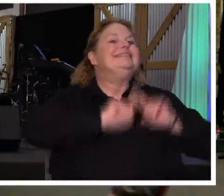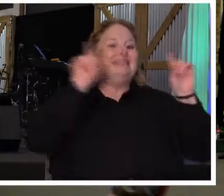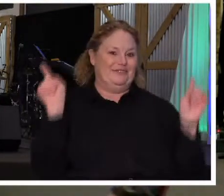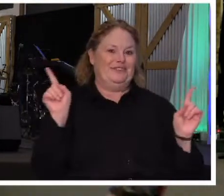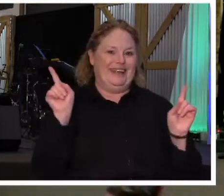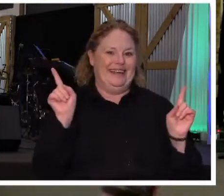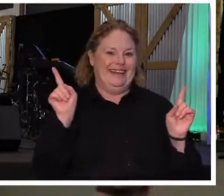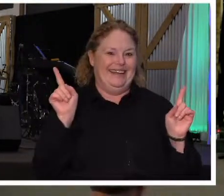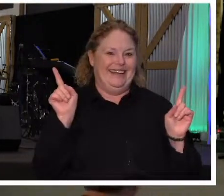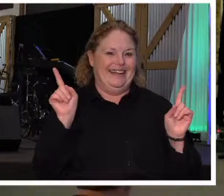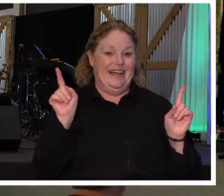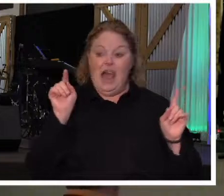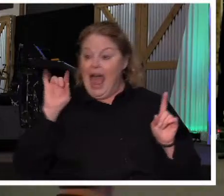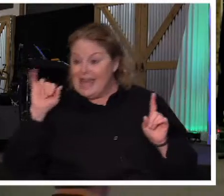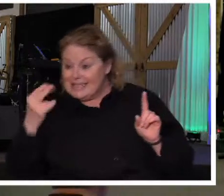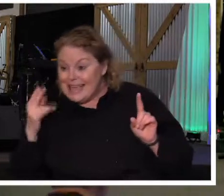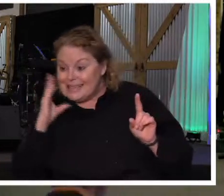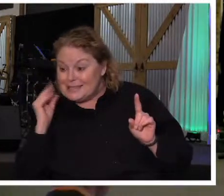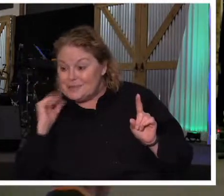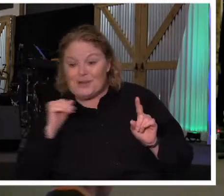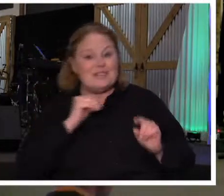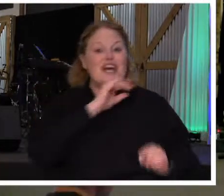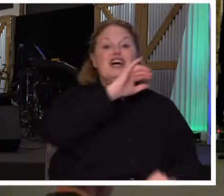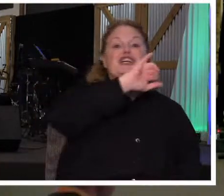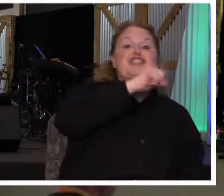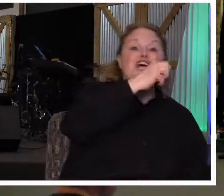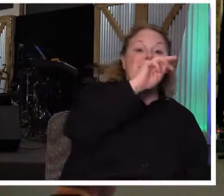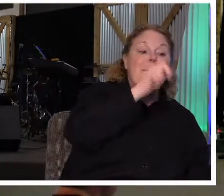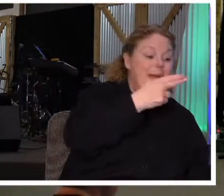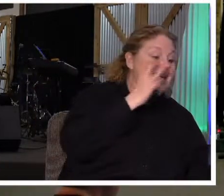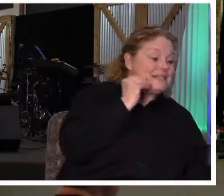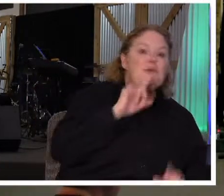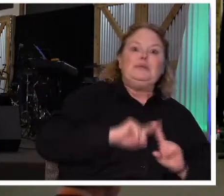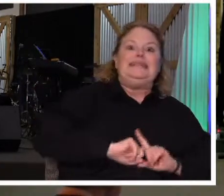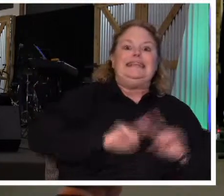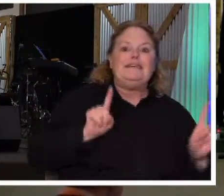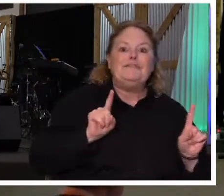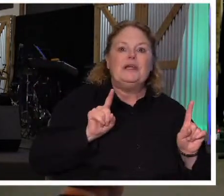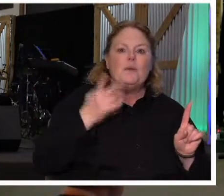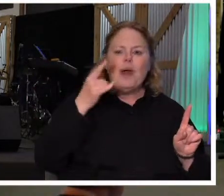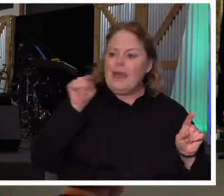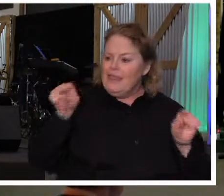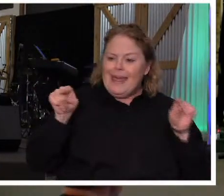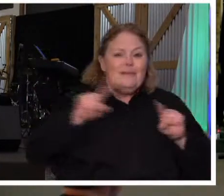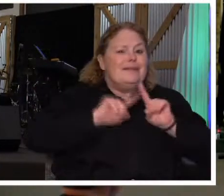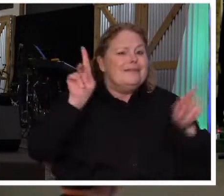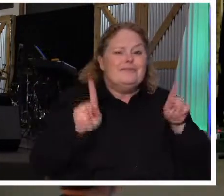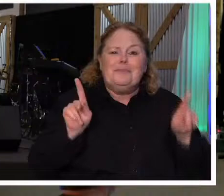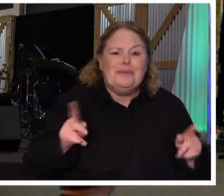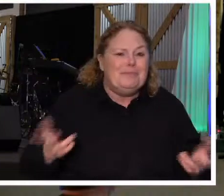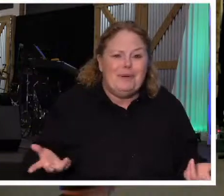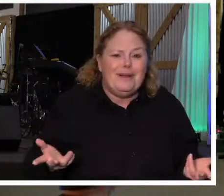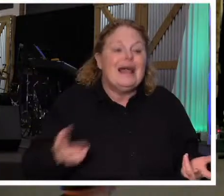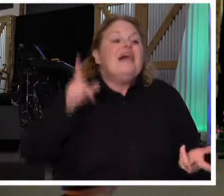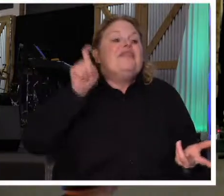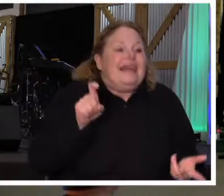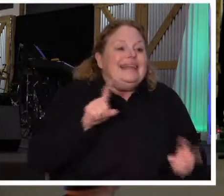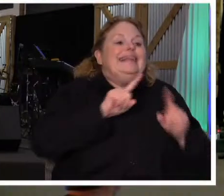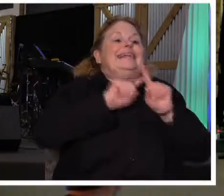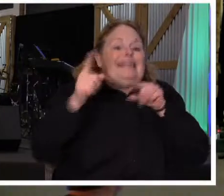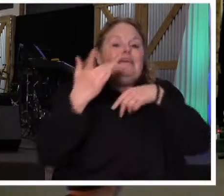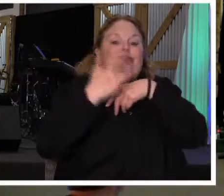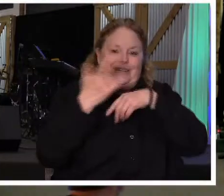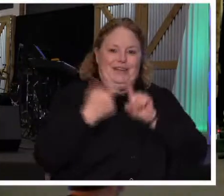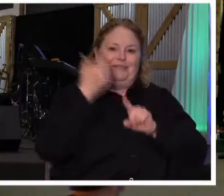it looked completely different to both of them. And you know why? Because they were different people. And they needed different